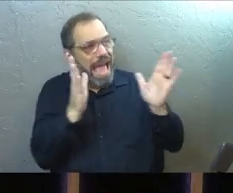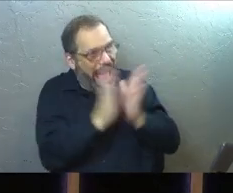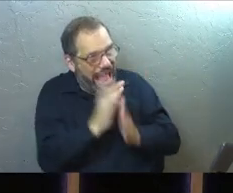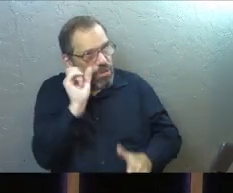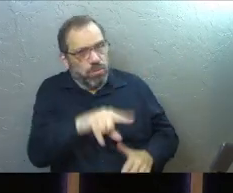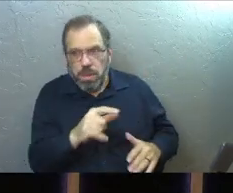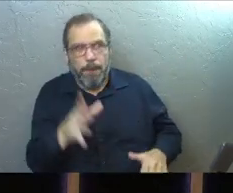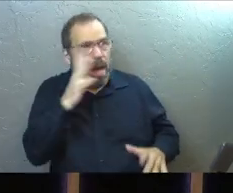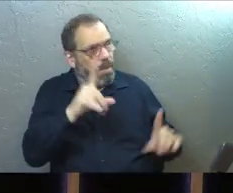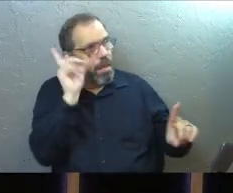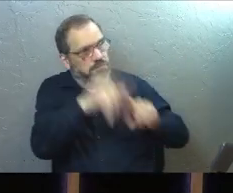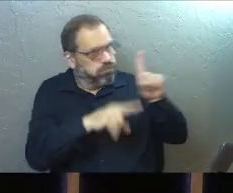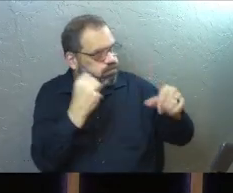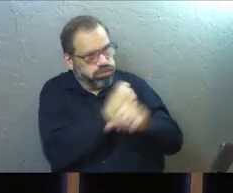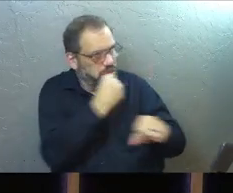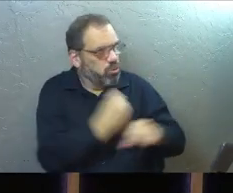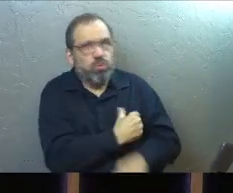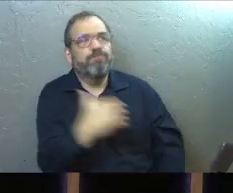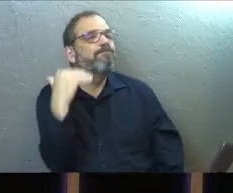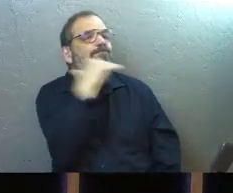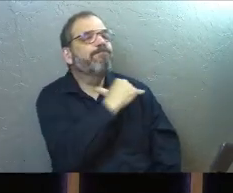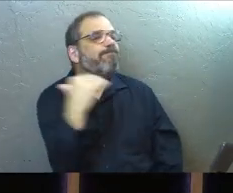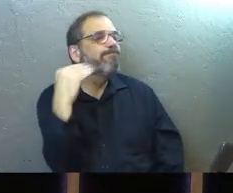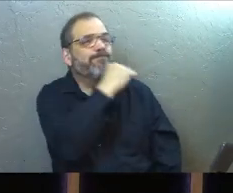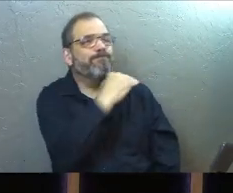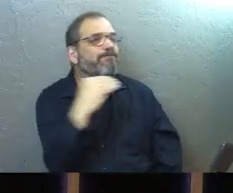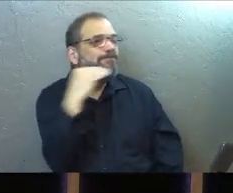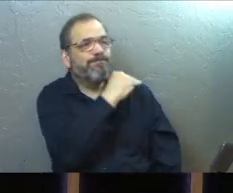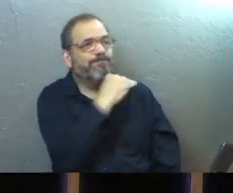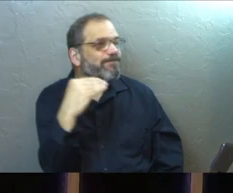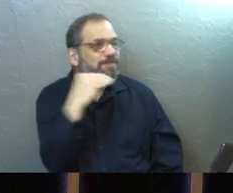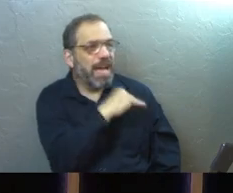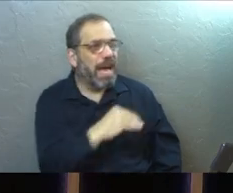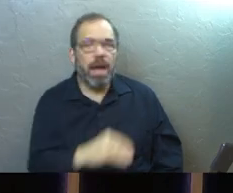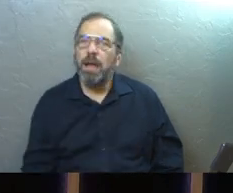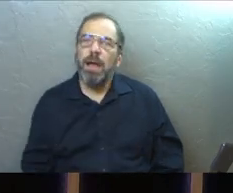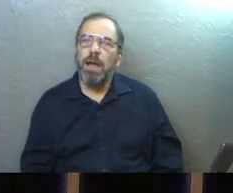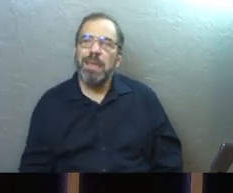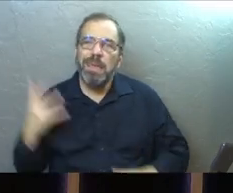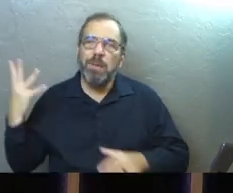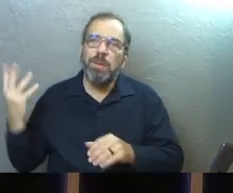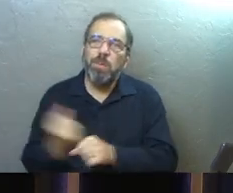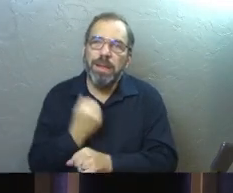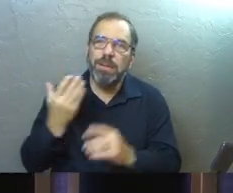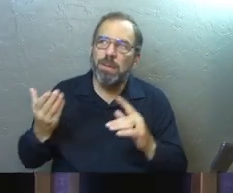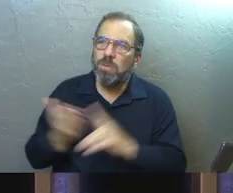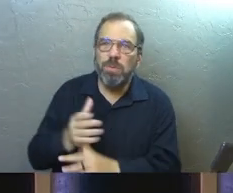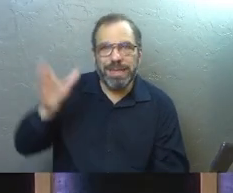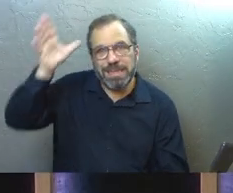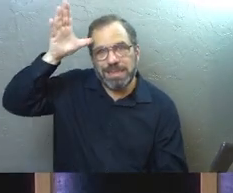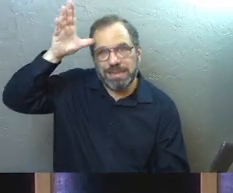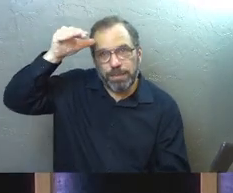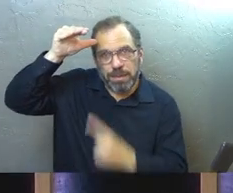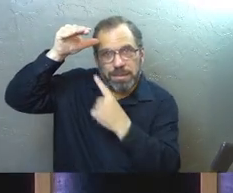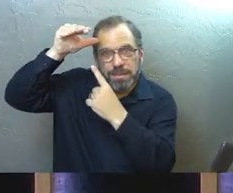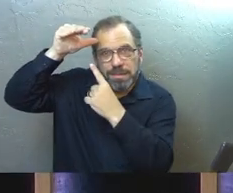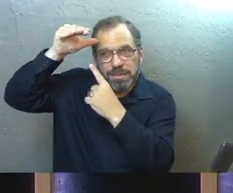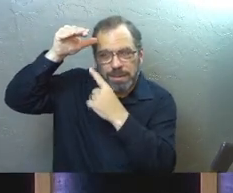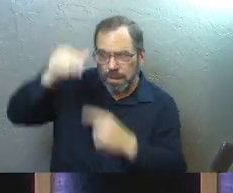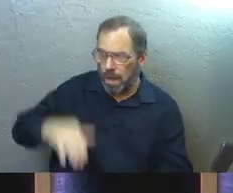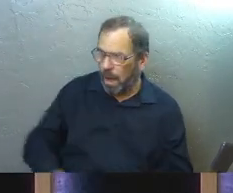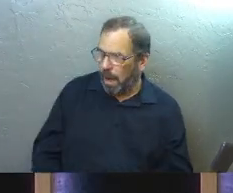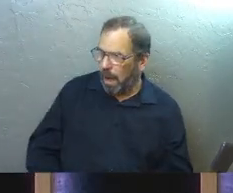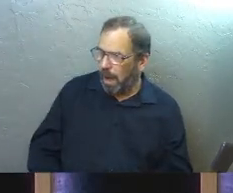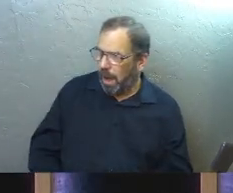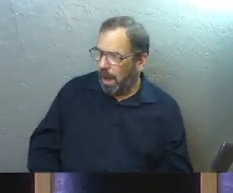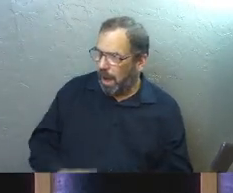you, no matter how much they fight you, you just keep saying the lie. He would win through stubbornness. I thought he